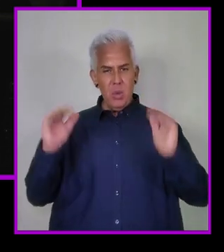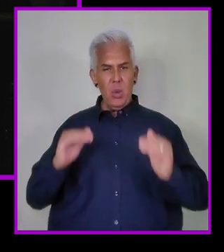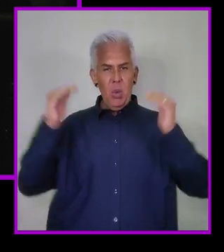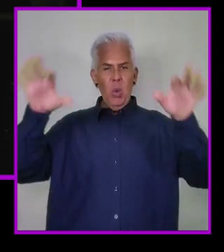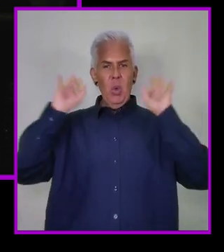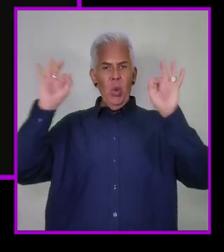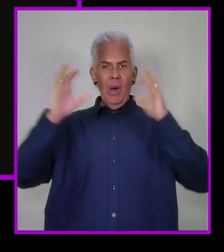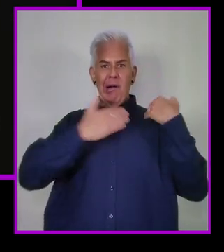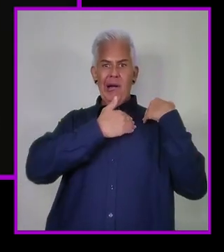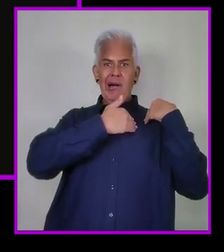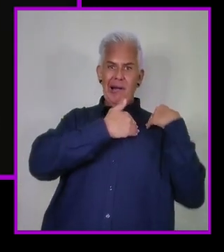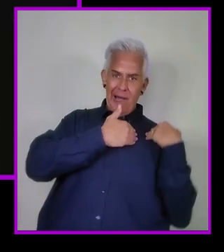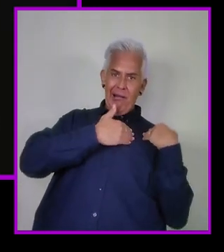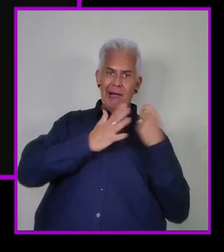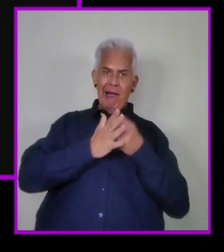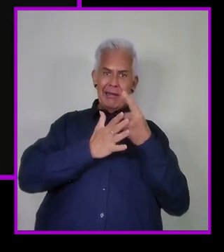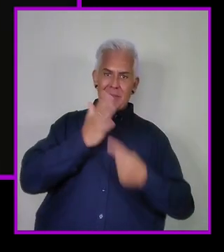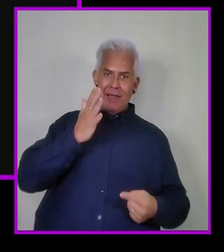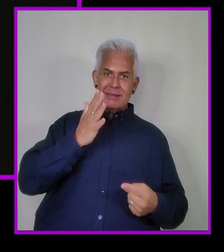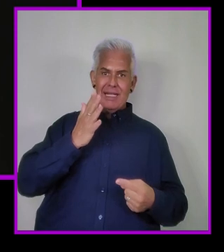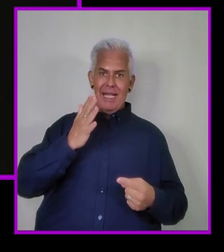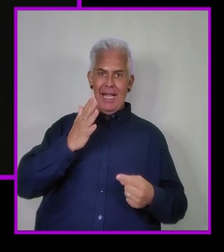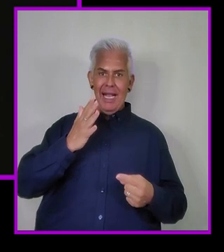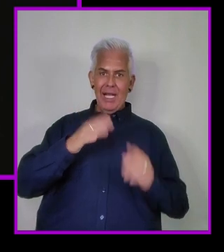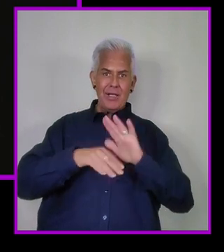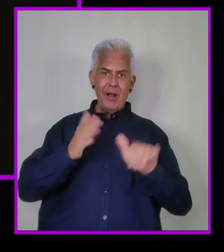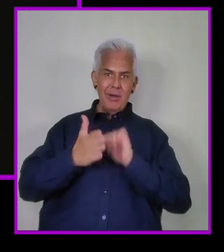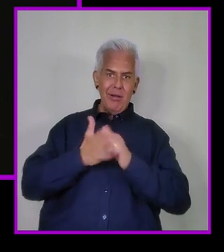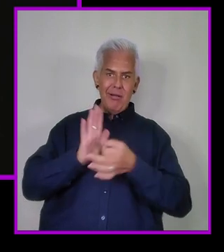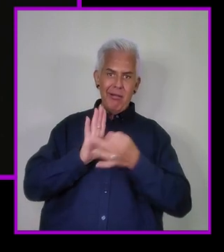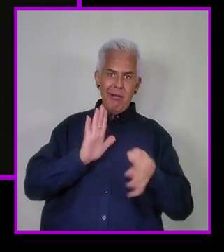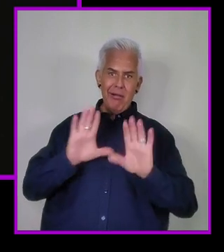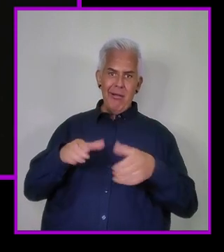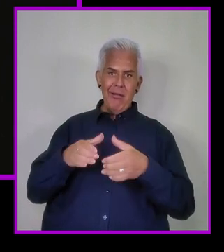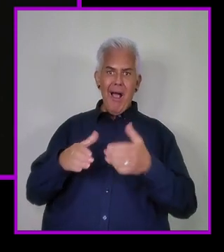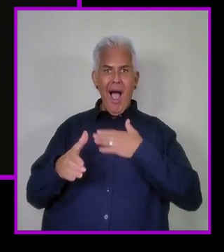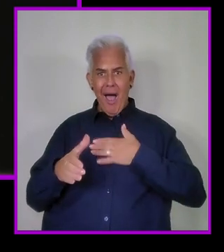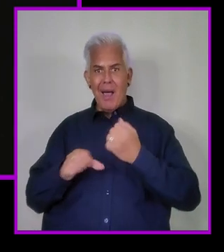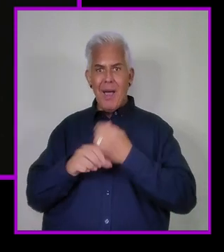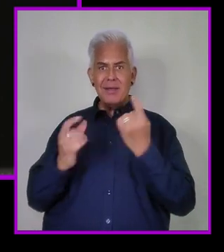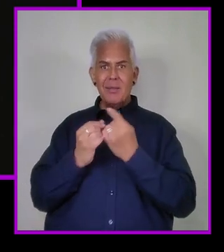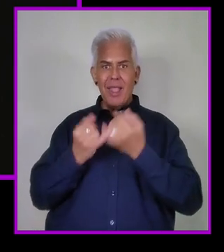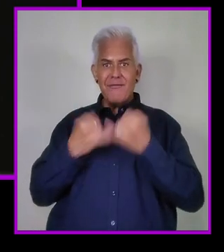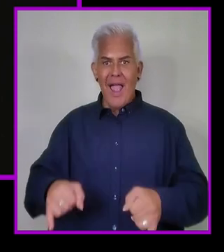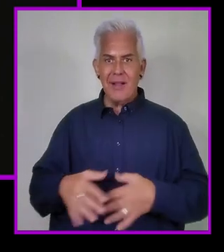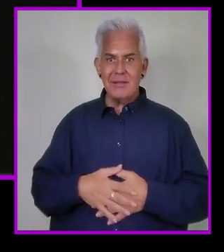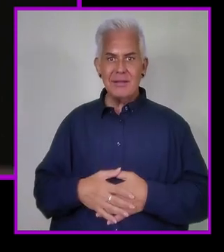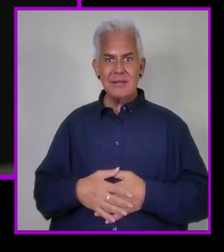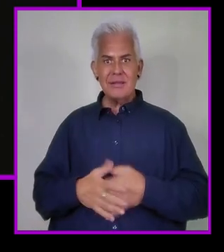the entire weight of, an underrepresented group. I'd like to make a flop. I'd like to make a couple, actually.